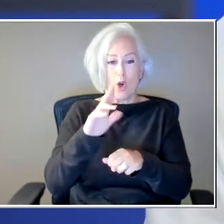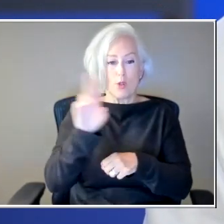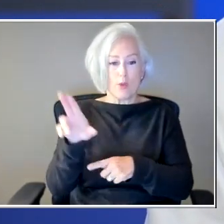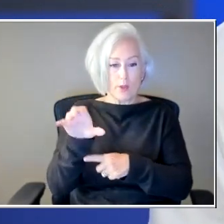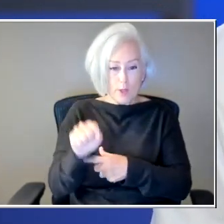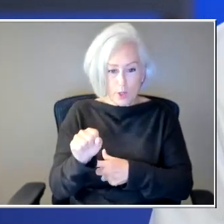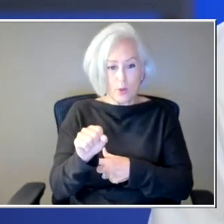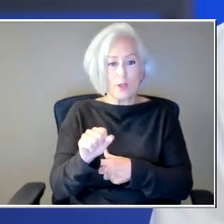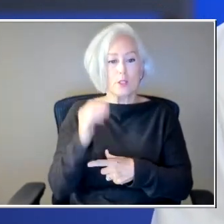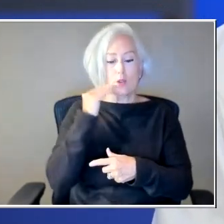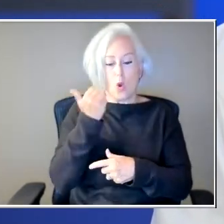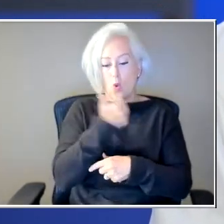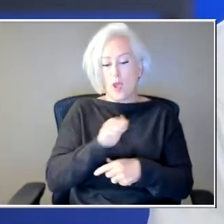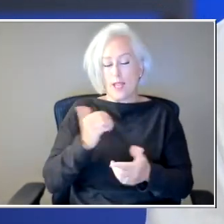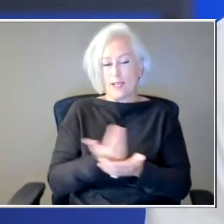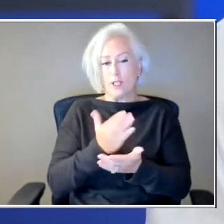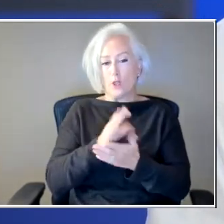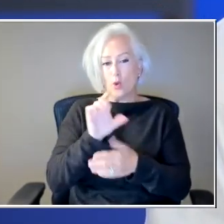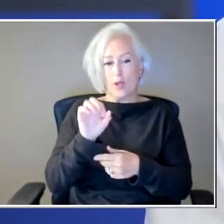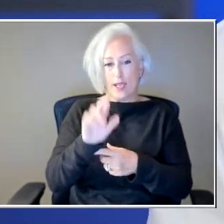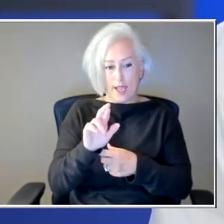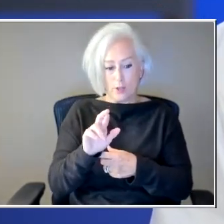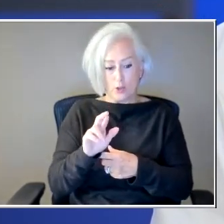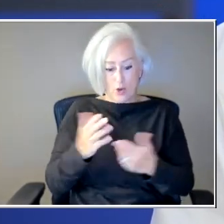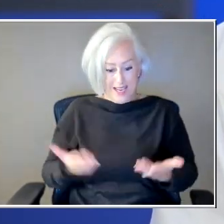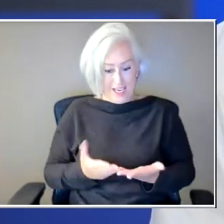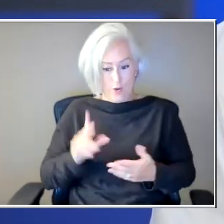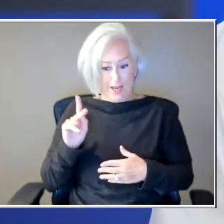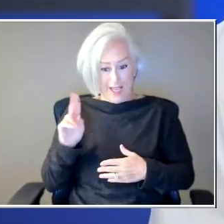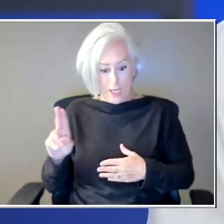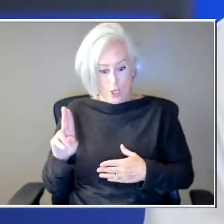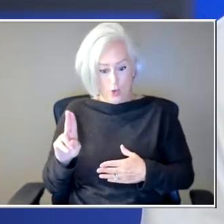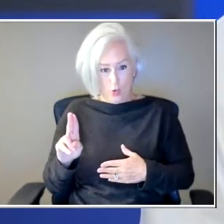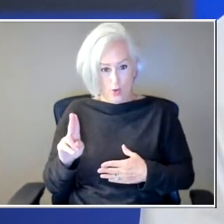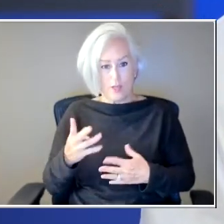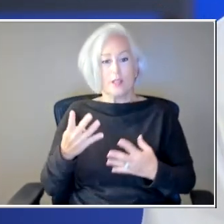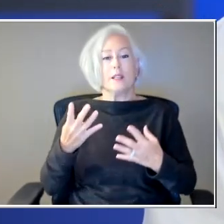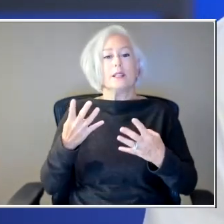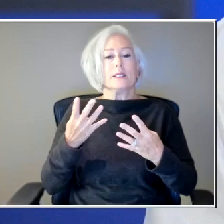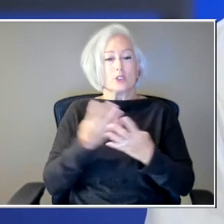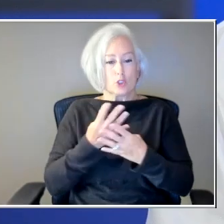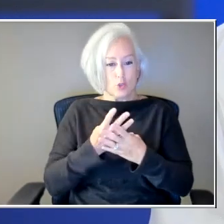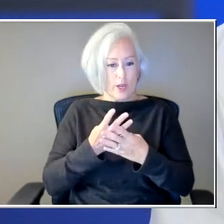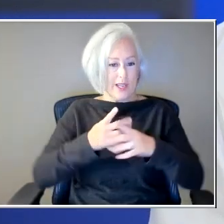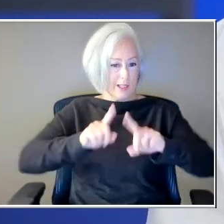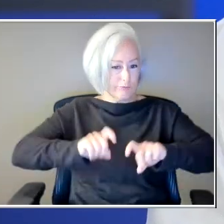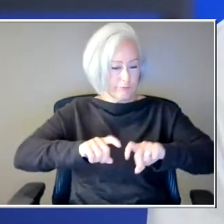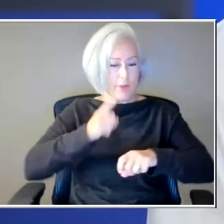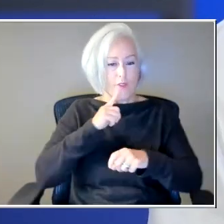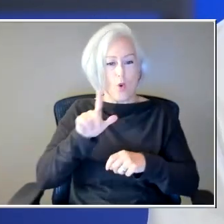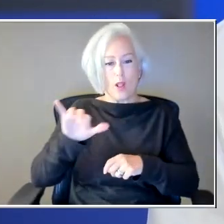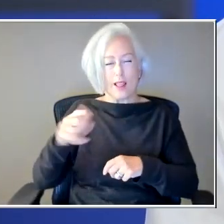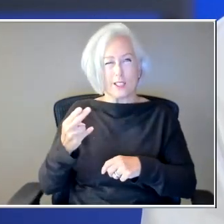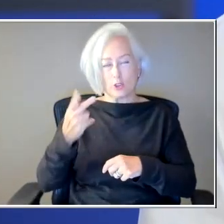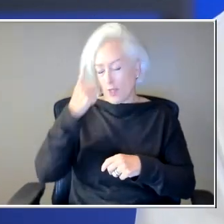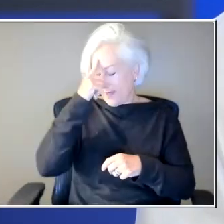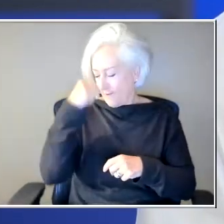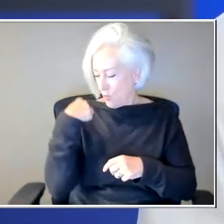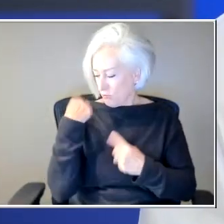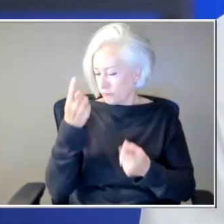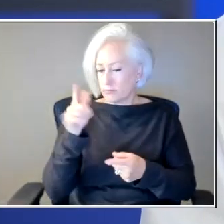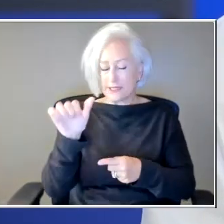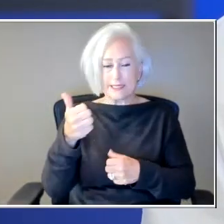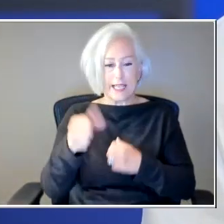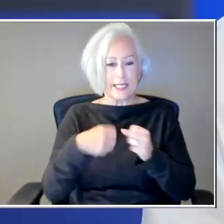cancer diagnosed at KU are screened for Lynch for the past, I believe, 10 years. And for the past